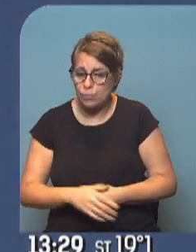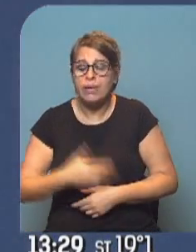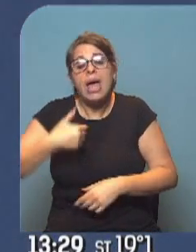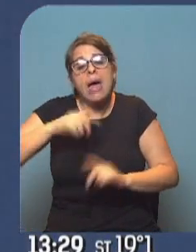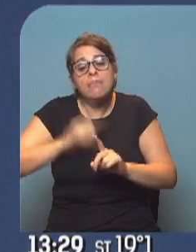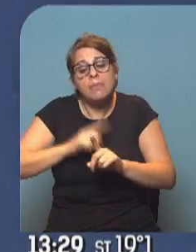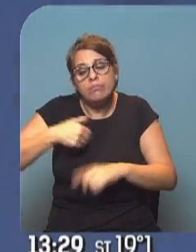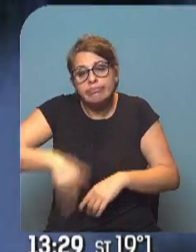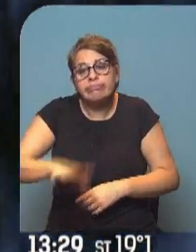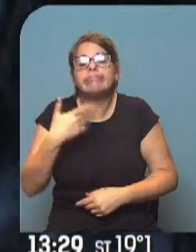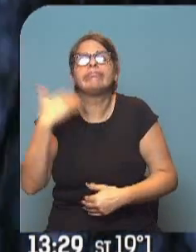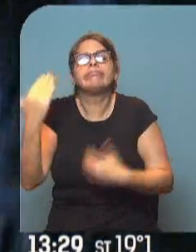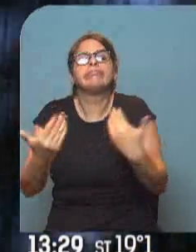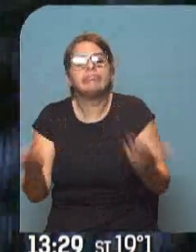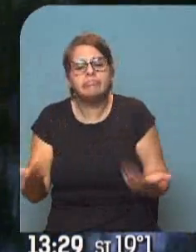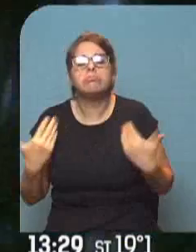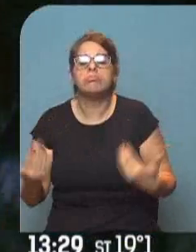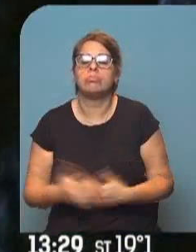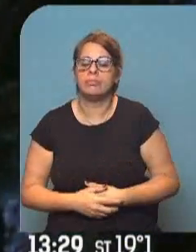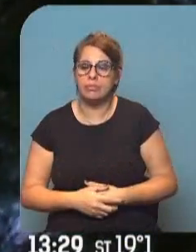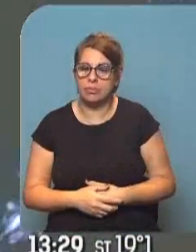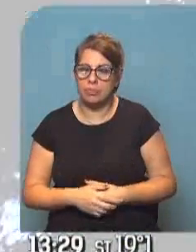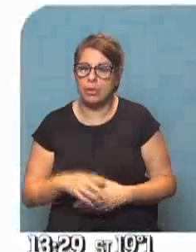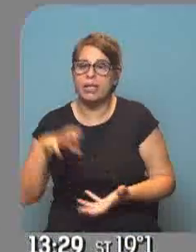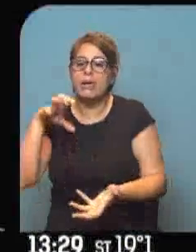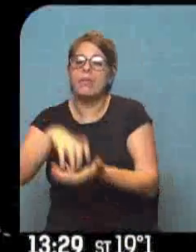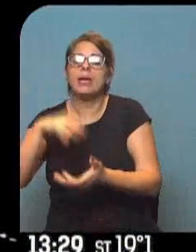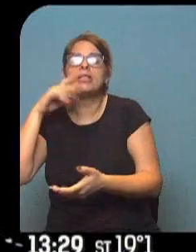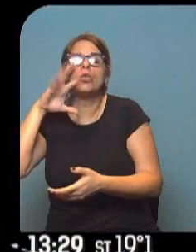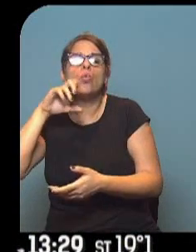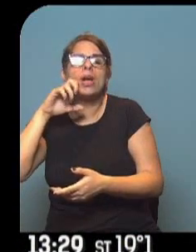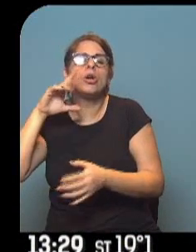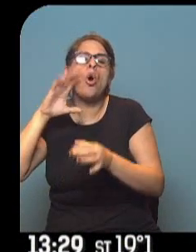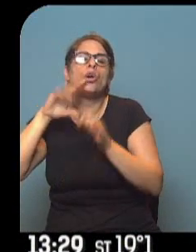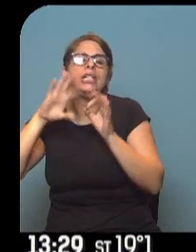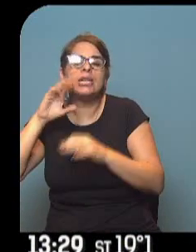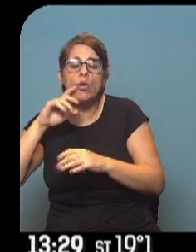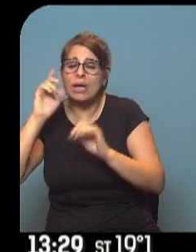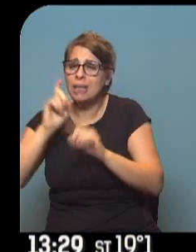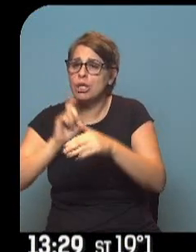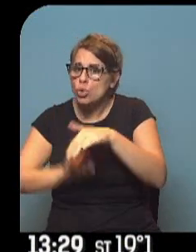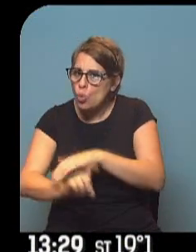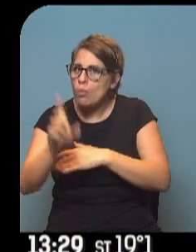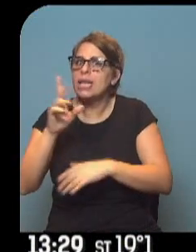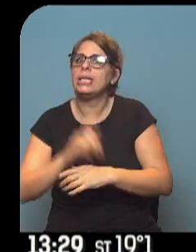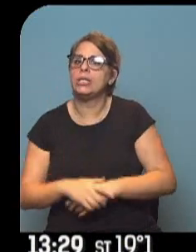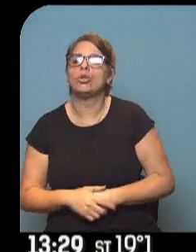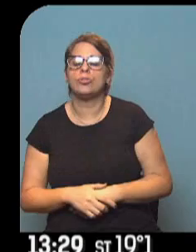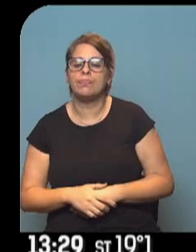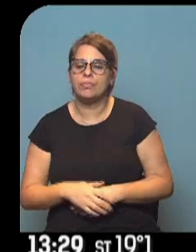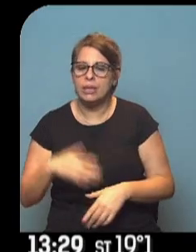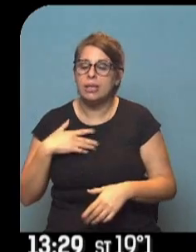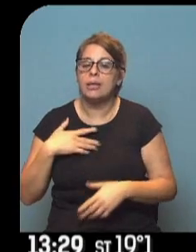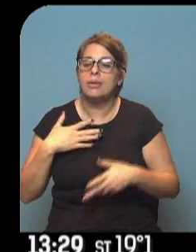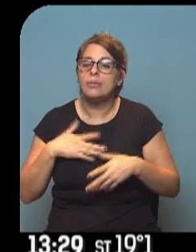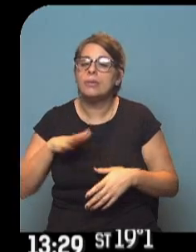entonces, esas capacidades se trasladaron a las bases de Guam, de Okinawa y a los submarinos nucleares Trident que patrullan el